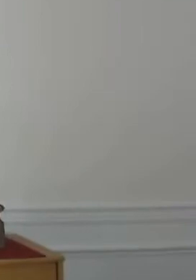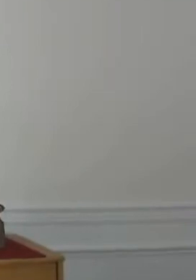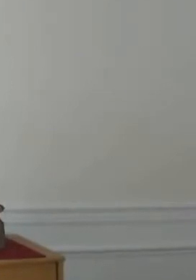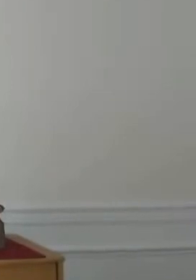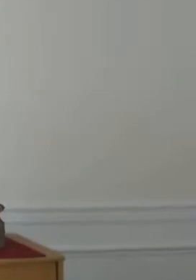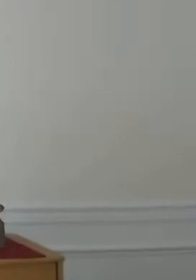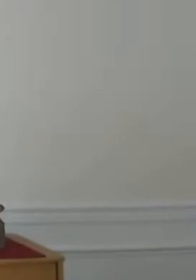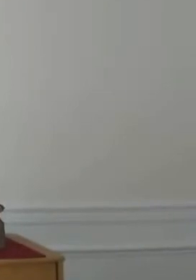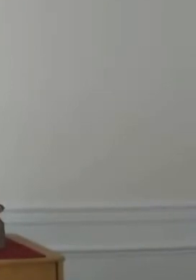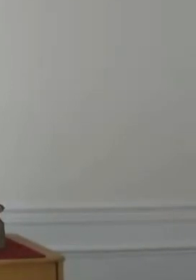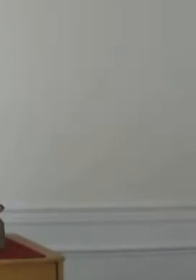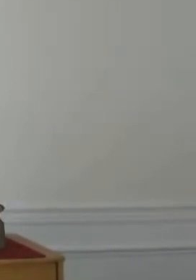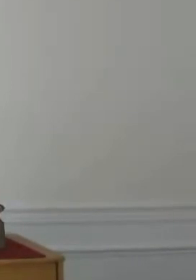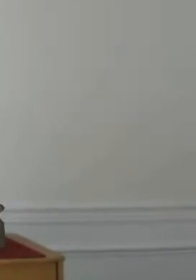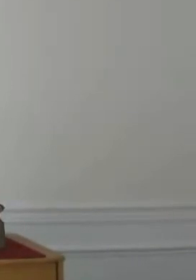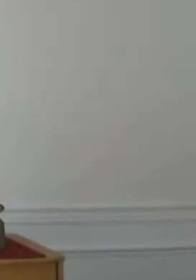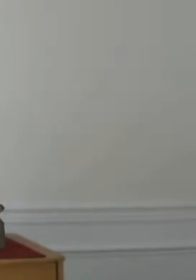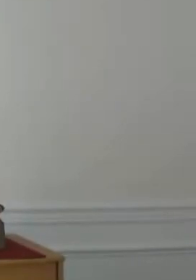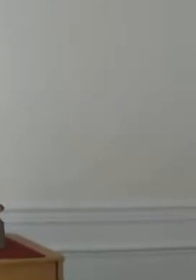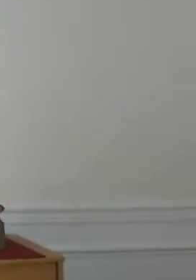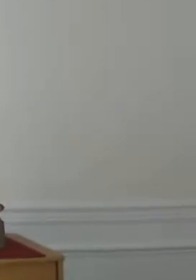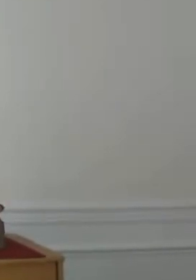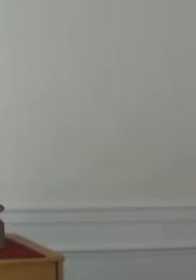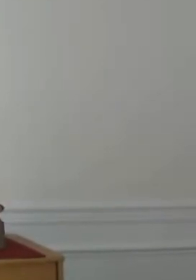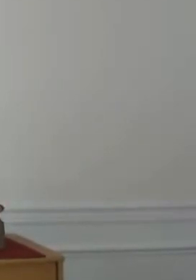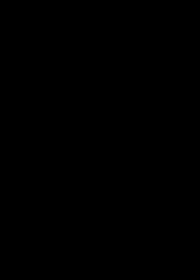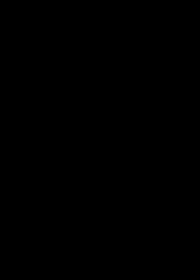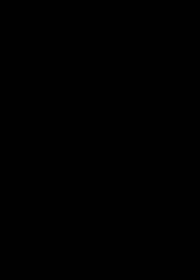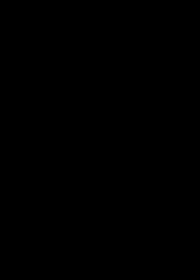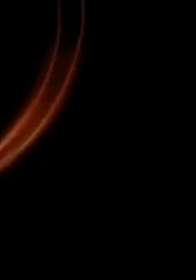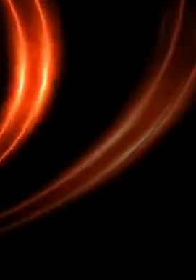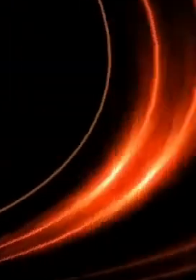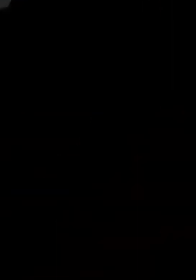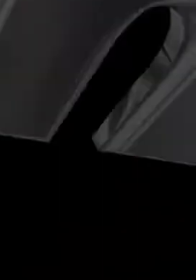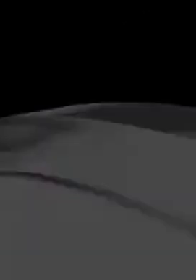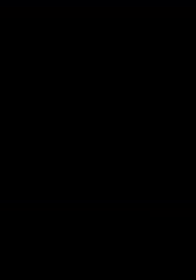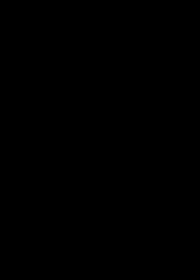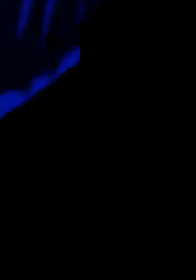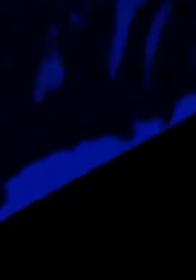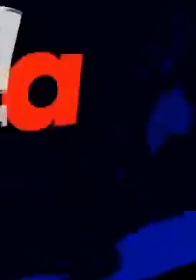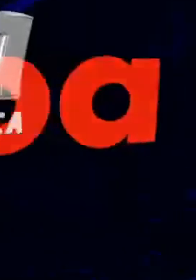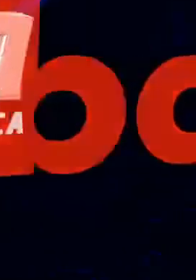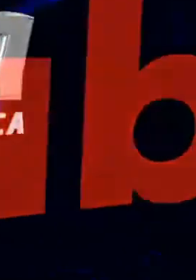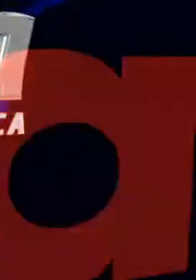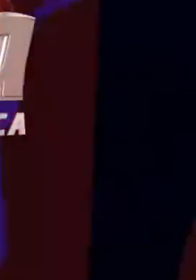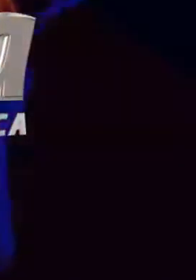Let's see if we get back to where we once were. We're doing our best. Cheers.